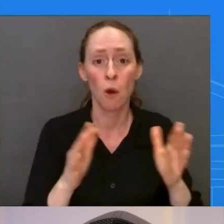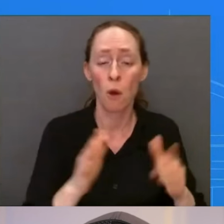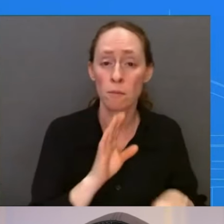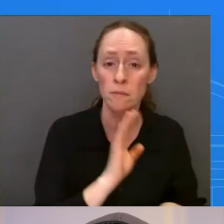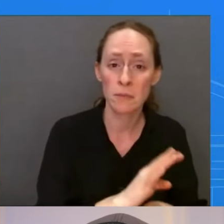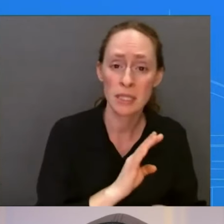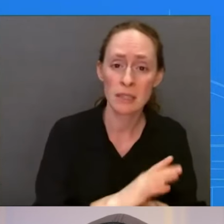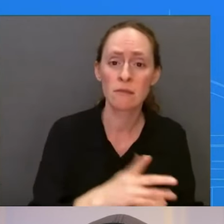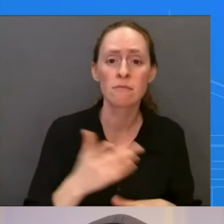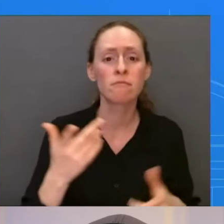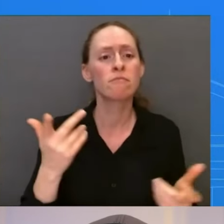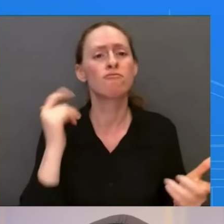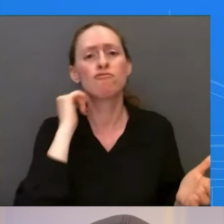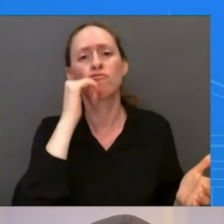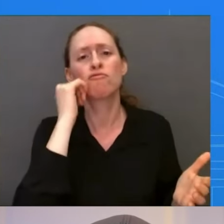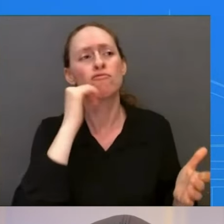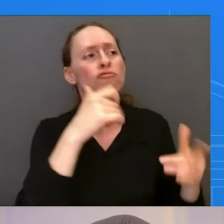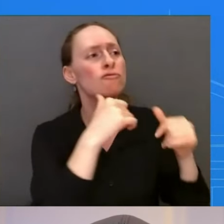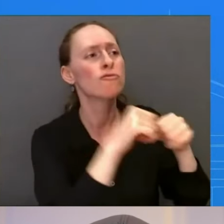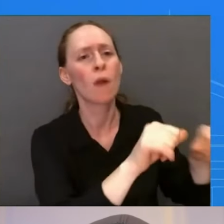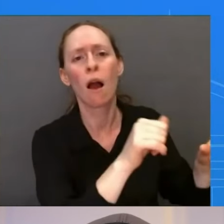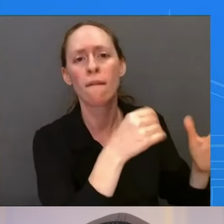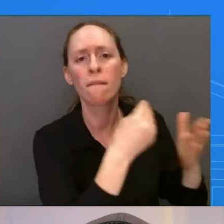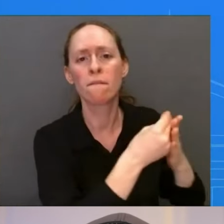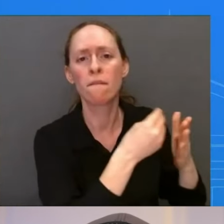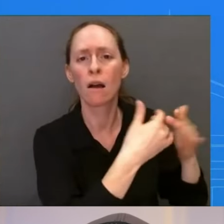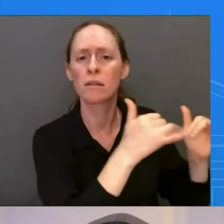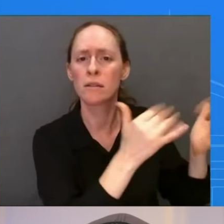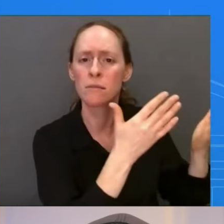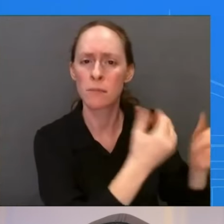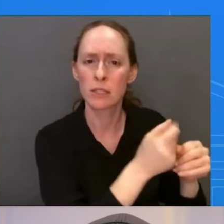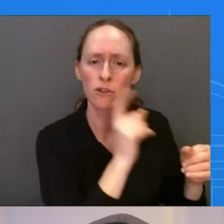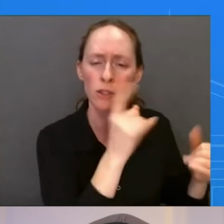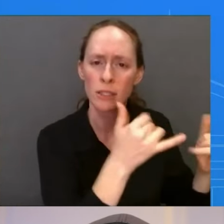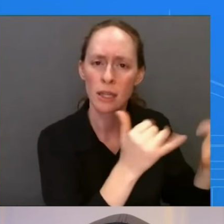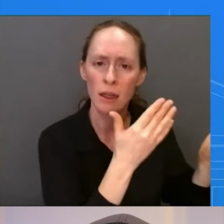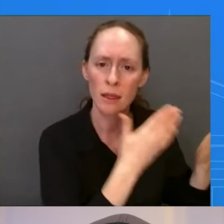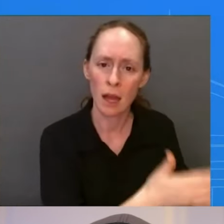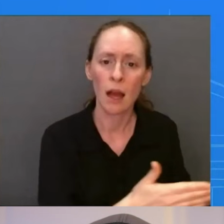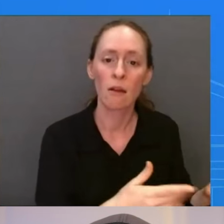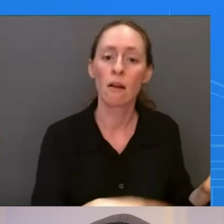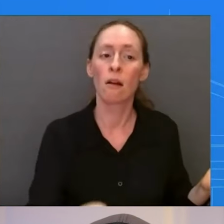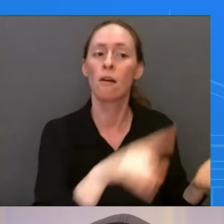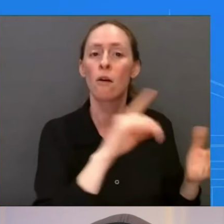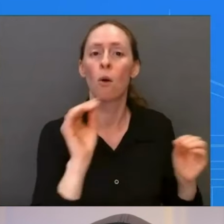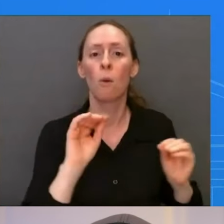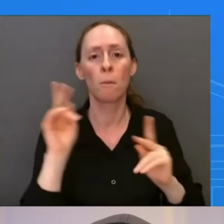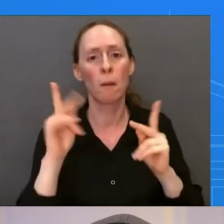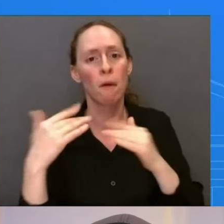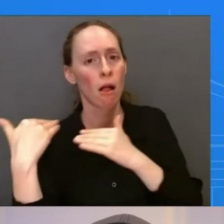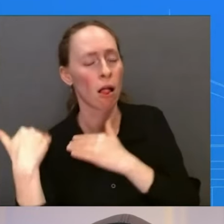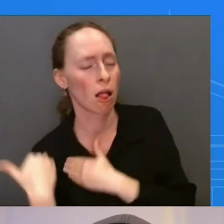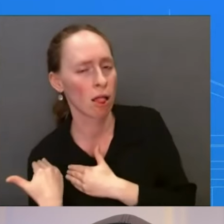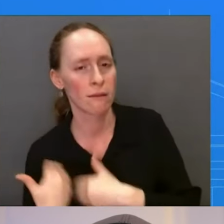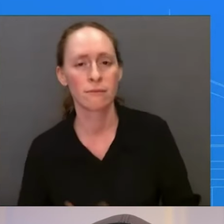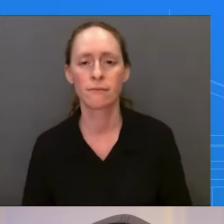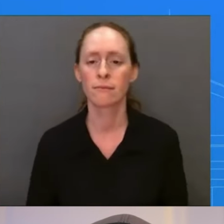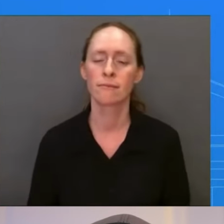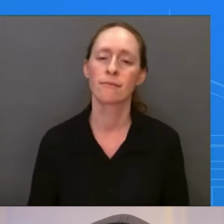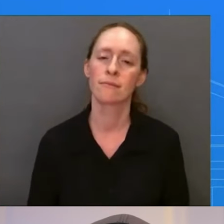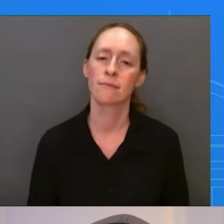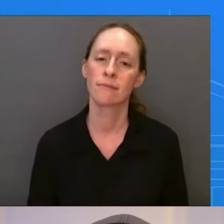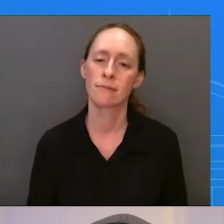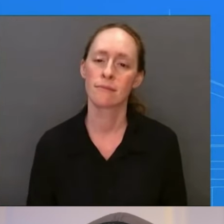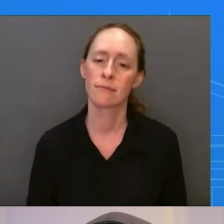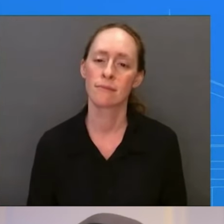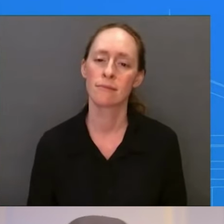hook and shareholders lose their investment. That's the directive that he's given to his economic team. But as far as the process, the bids, and